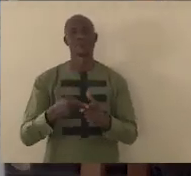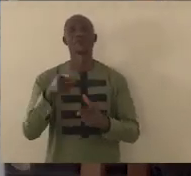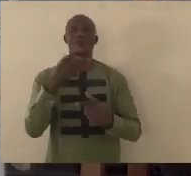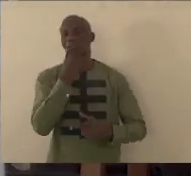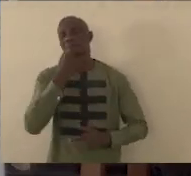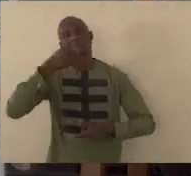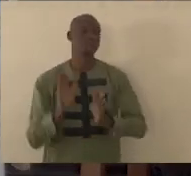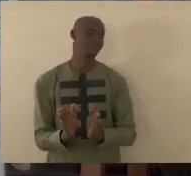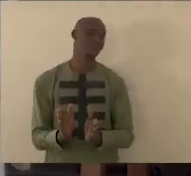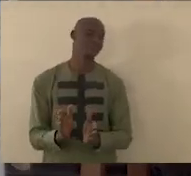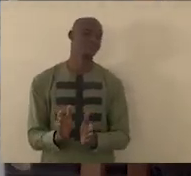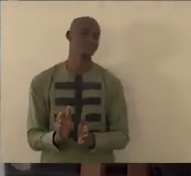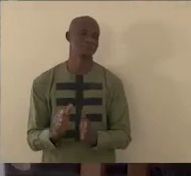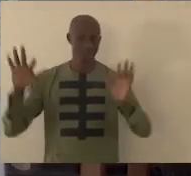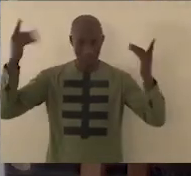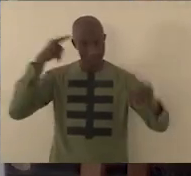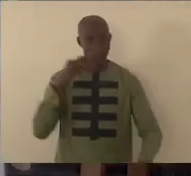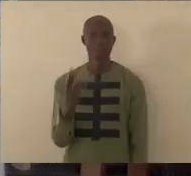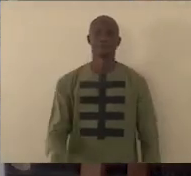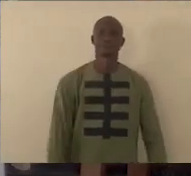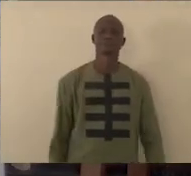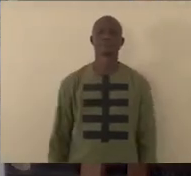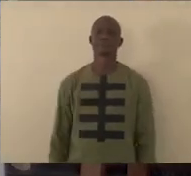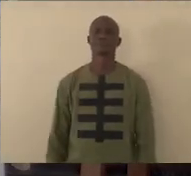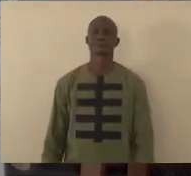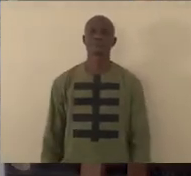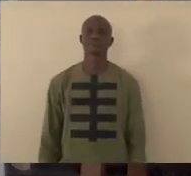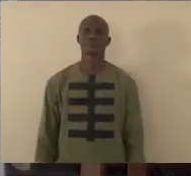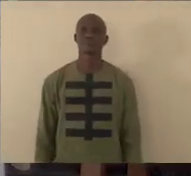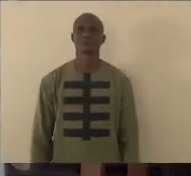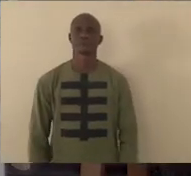may just be a pretender. Yes. Give a round of applause.